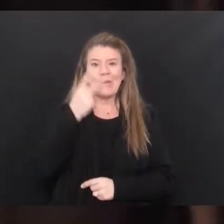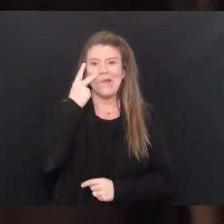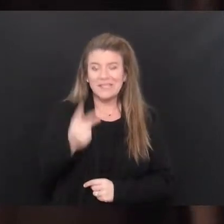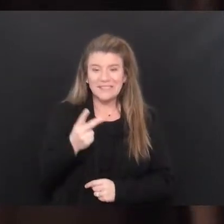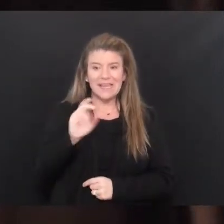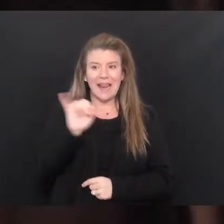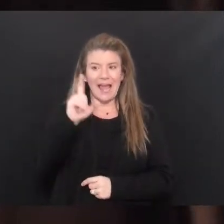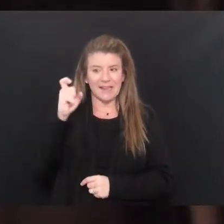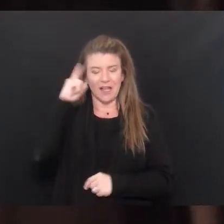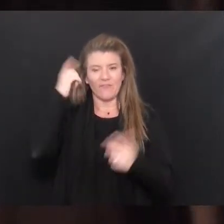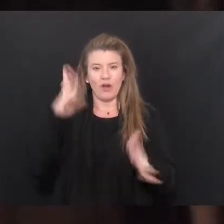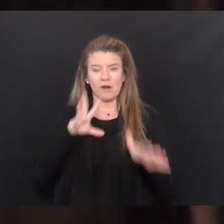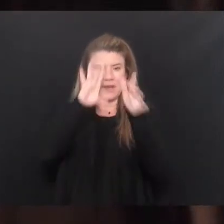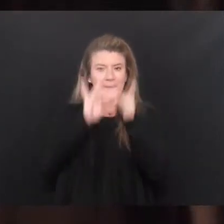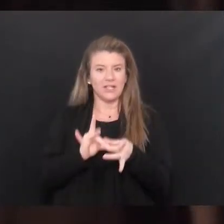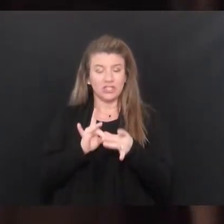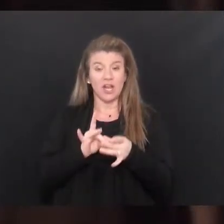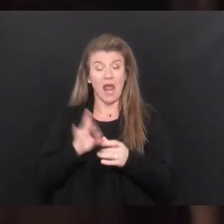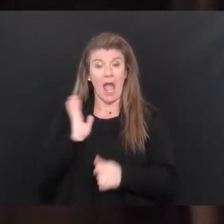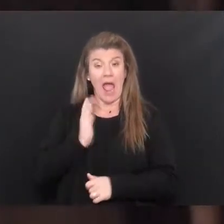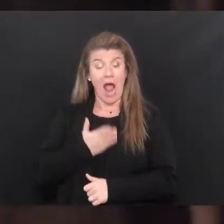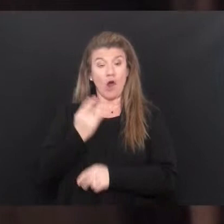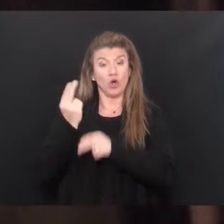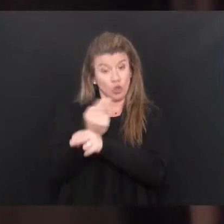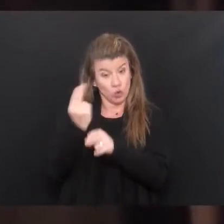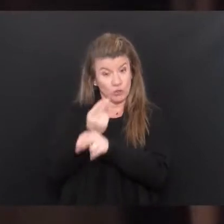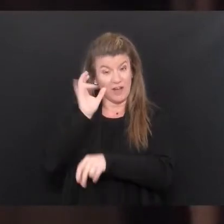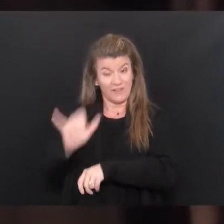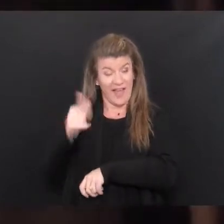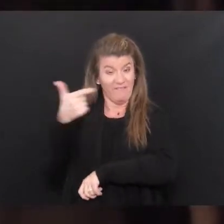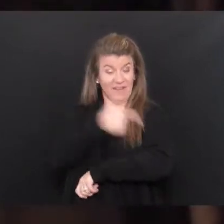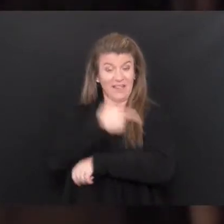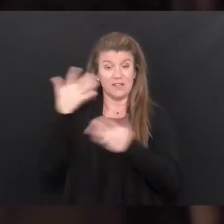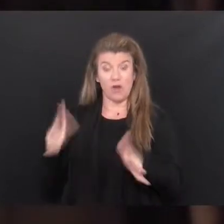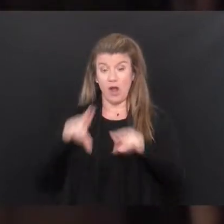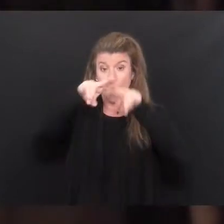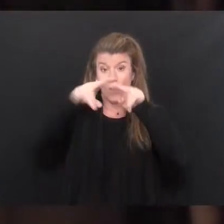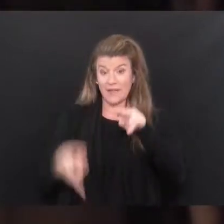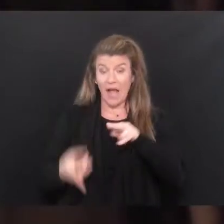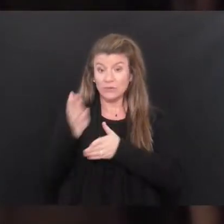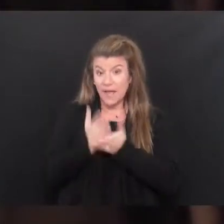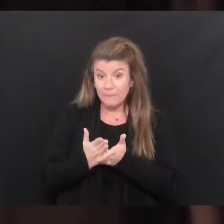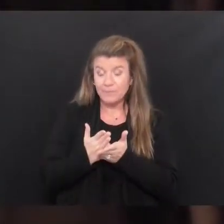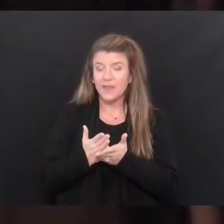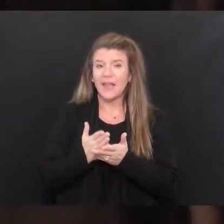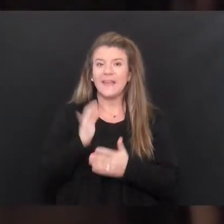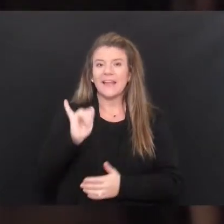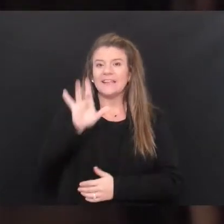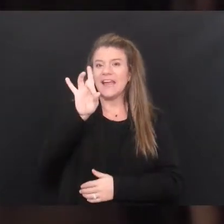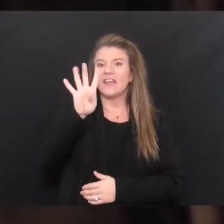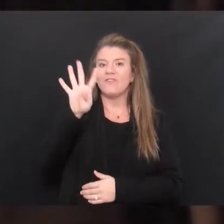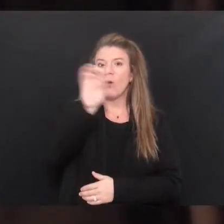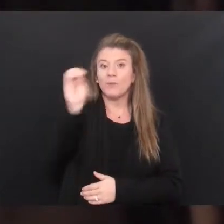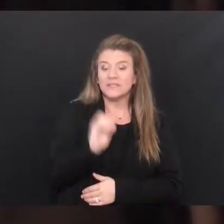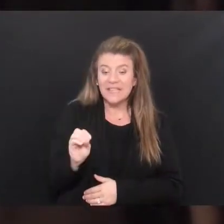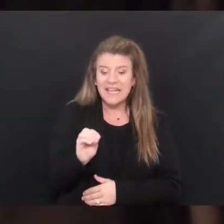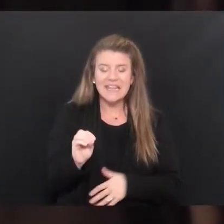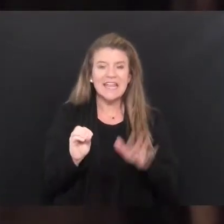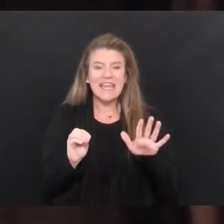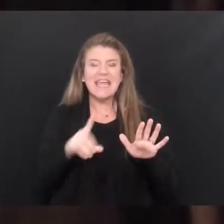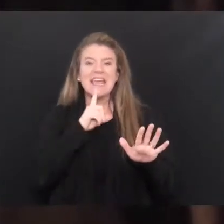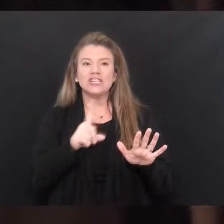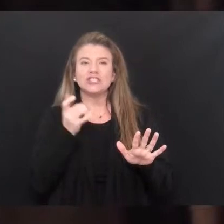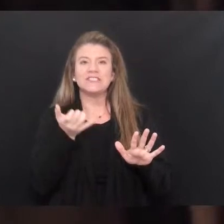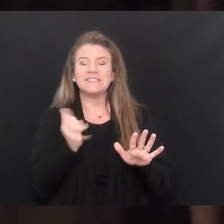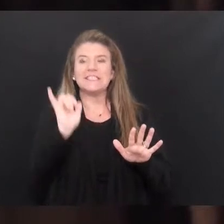as the governor said, that our use of the vaccines has gone down a little bit, down to 84%, it is